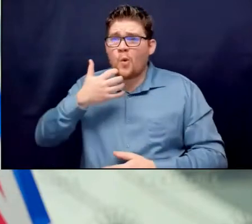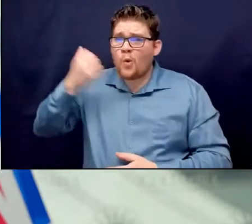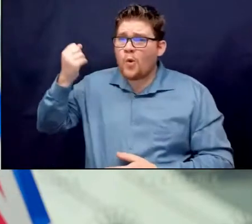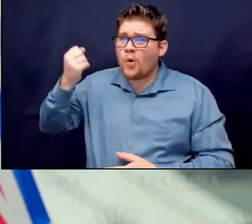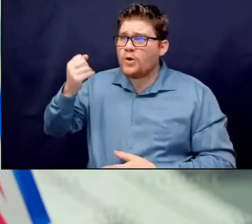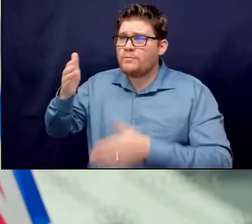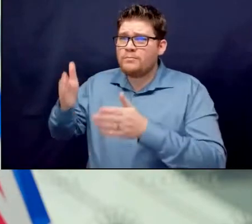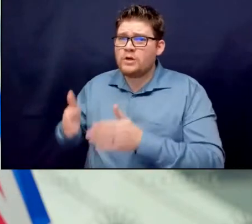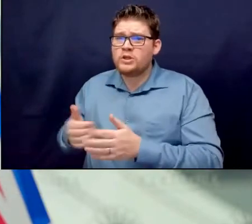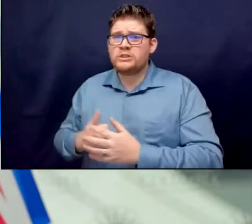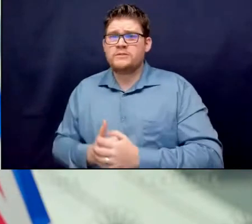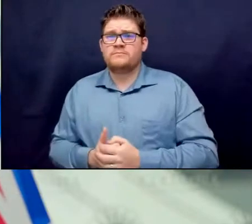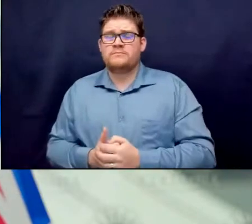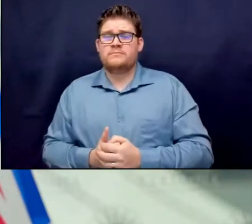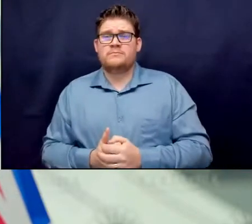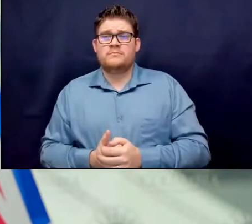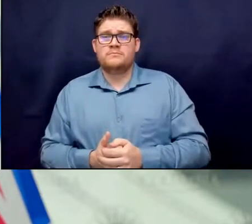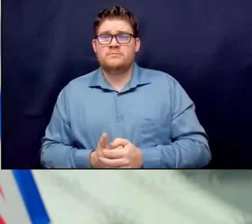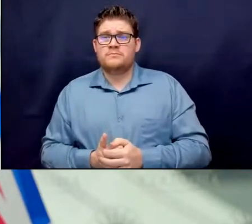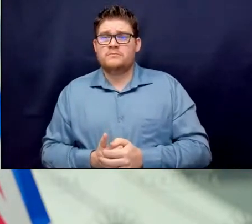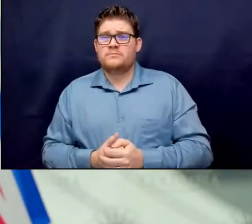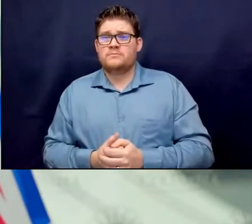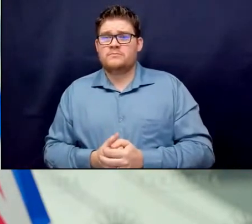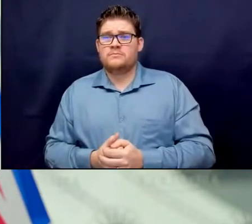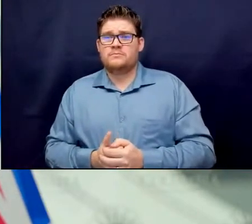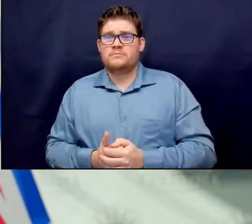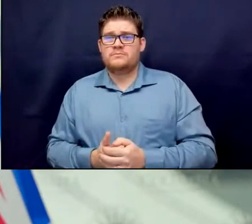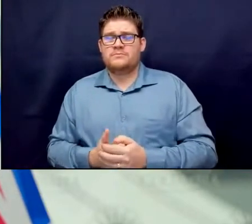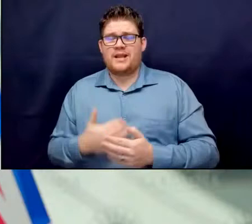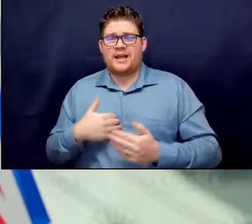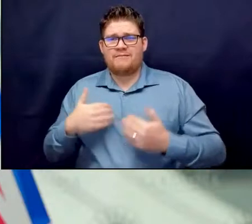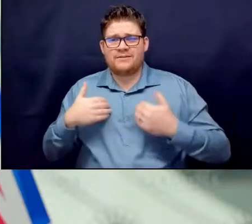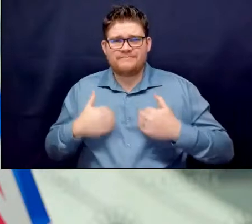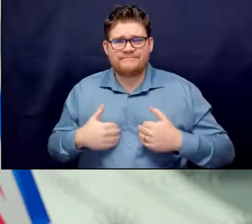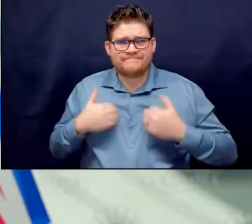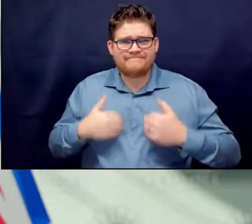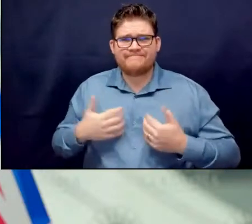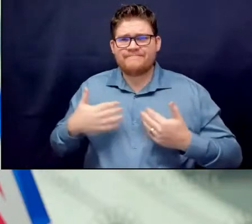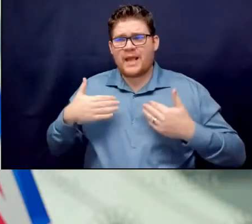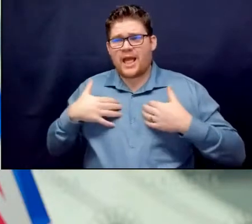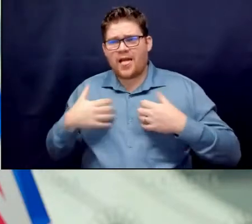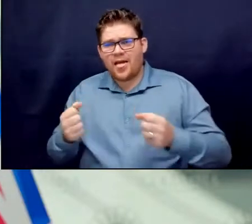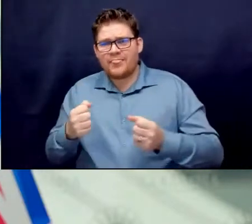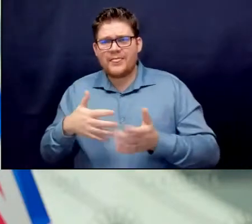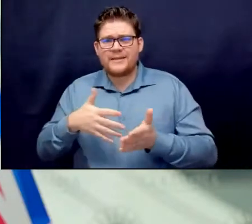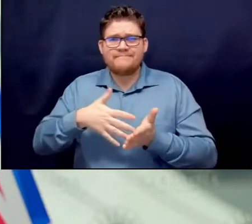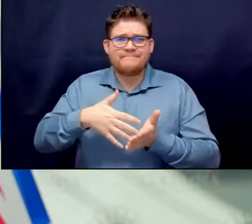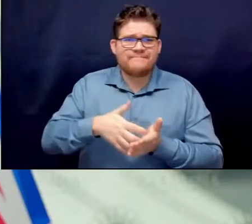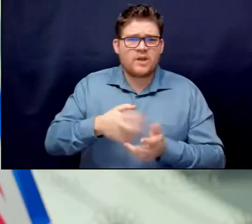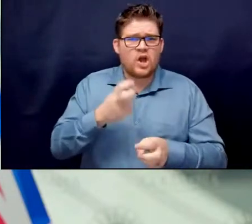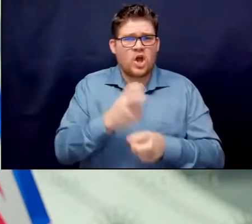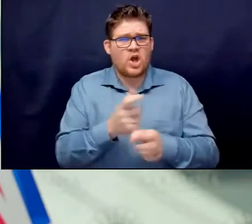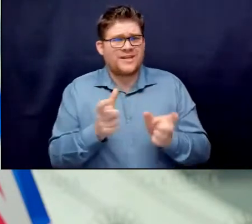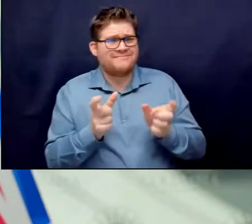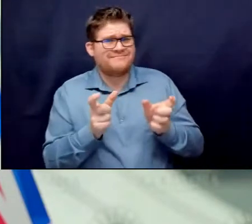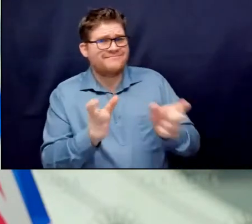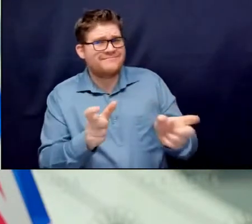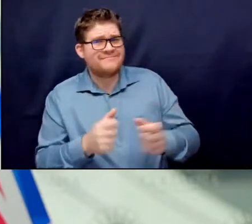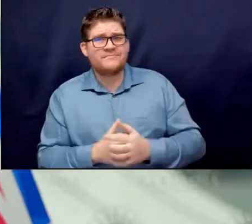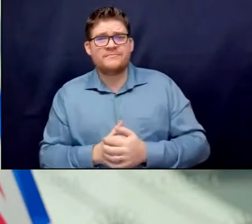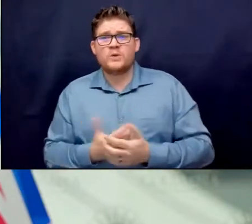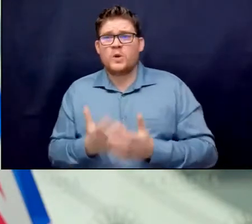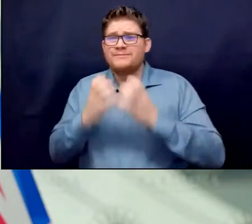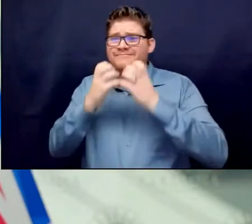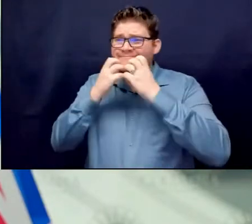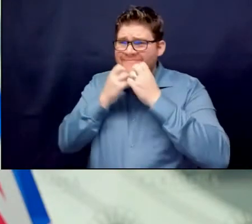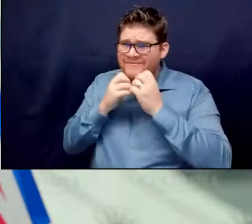to be careful right now and to book your booster dose today. I cannot, I hope, be more clear than